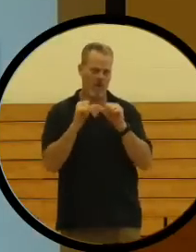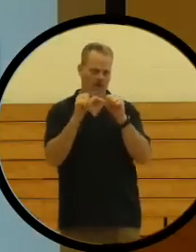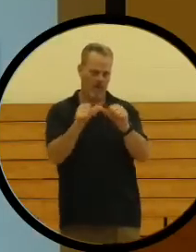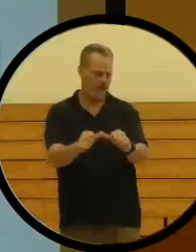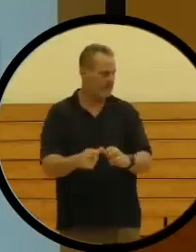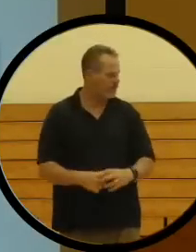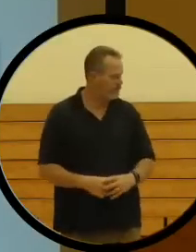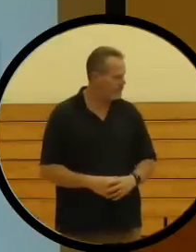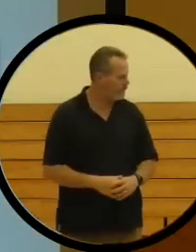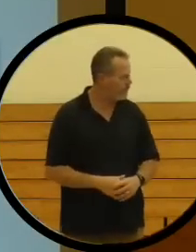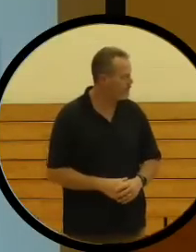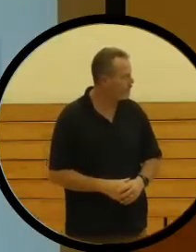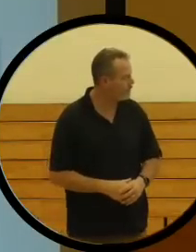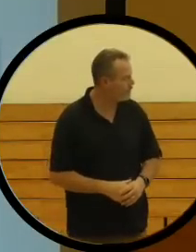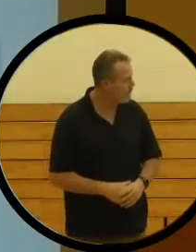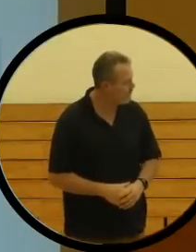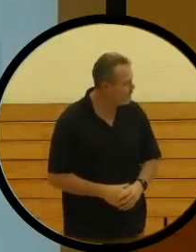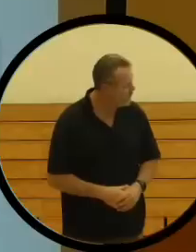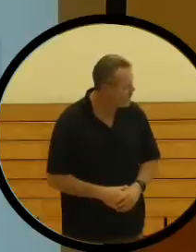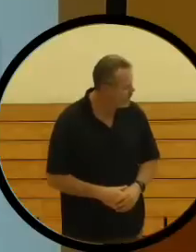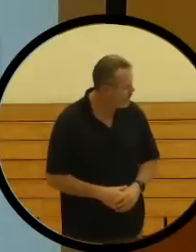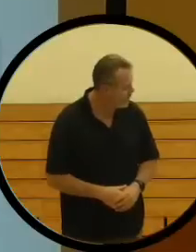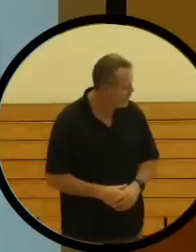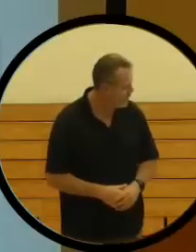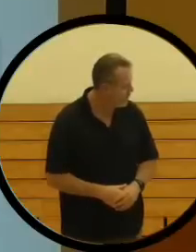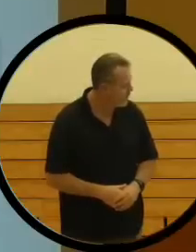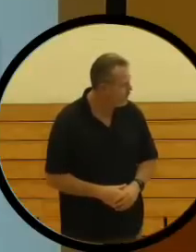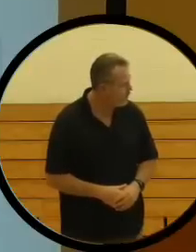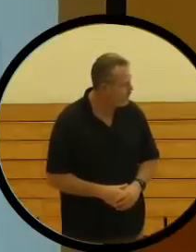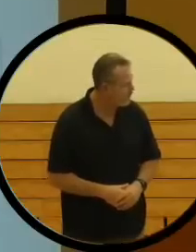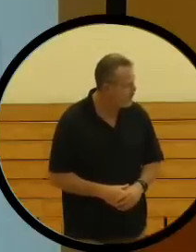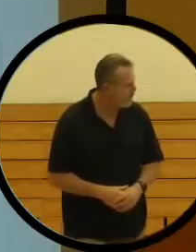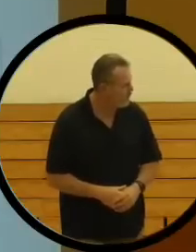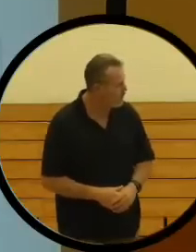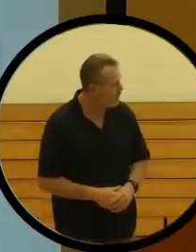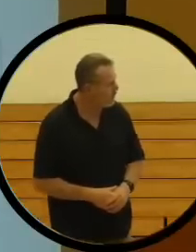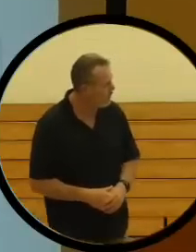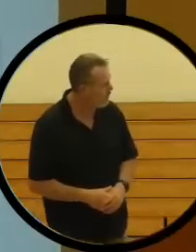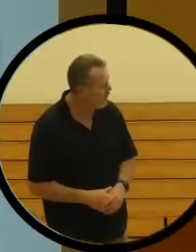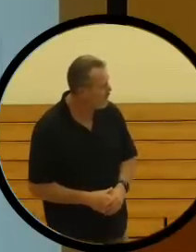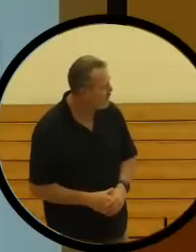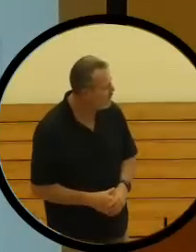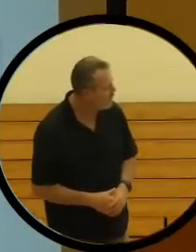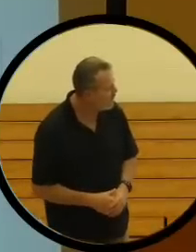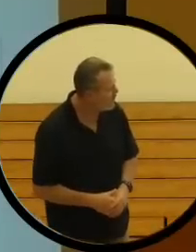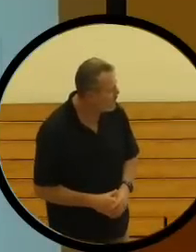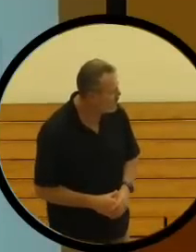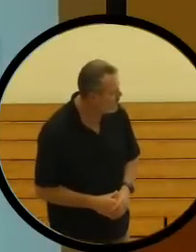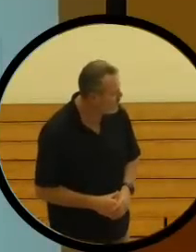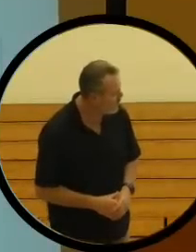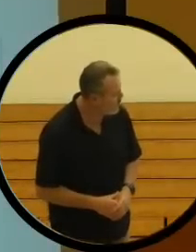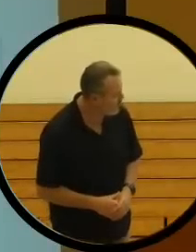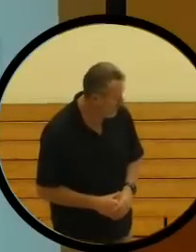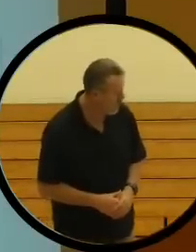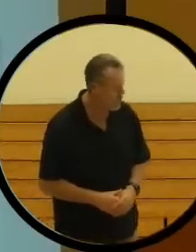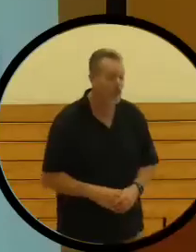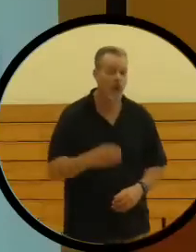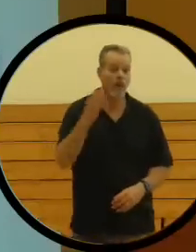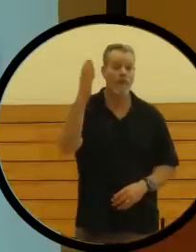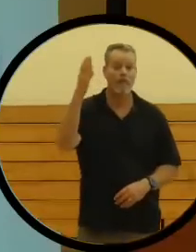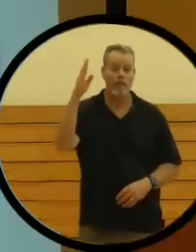Here is what people reported. And in here, the blues are less than this.